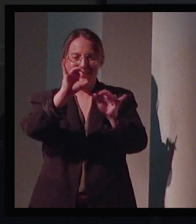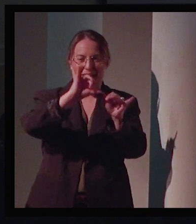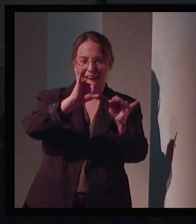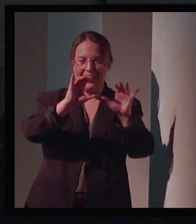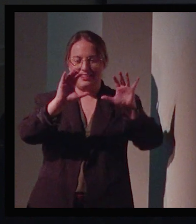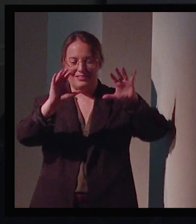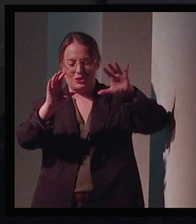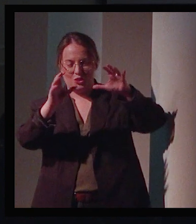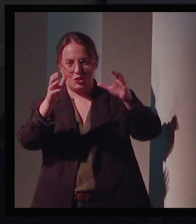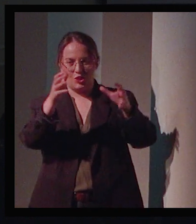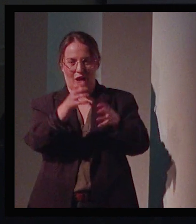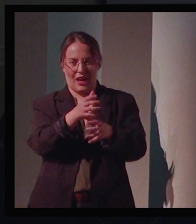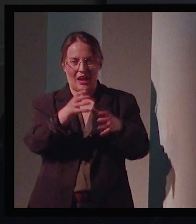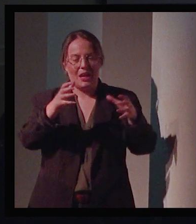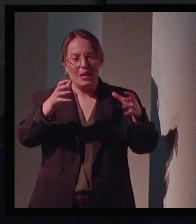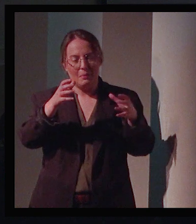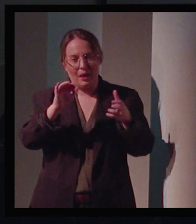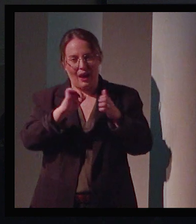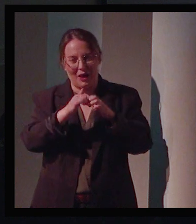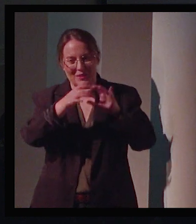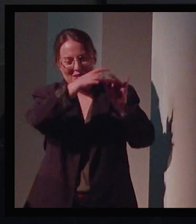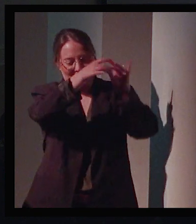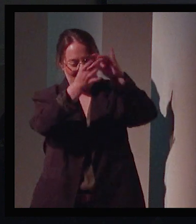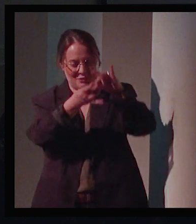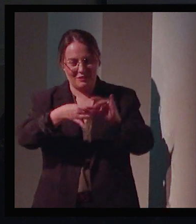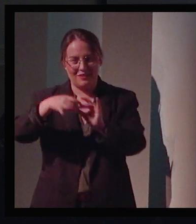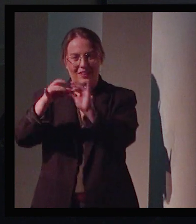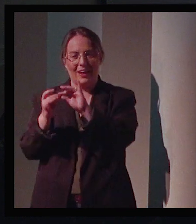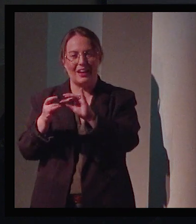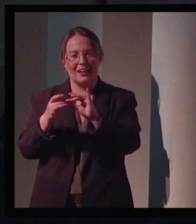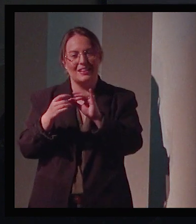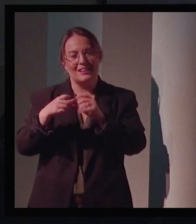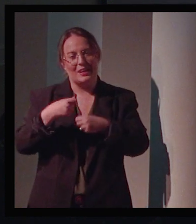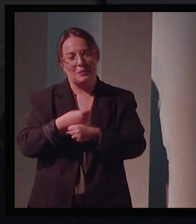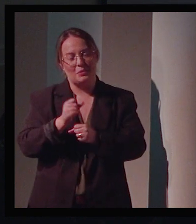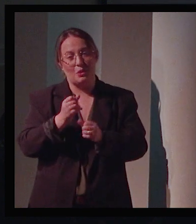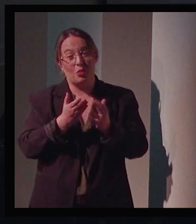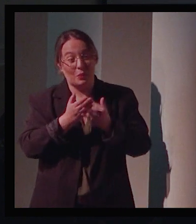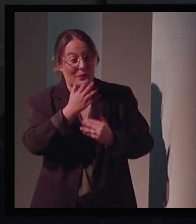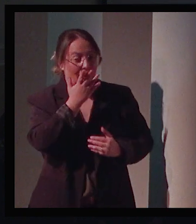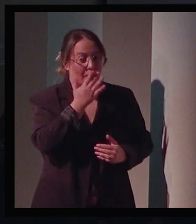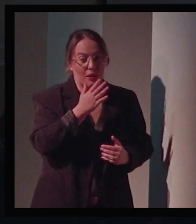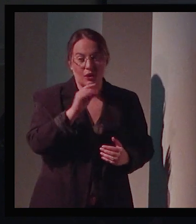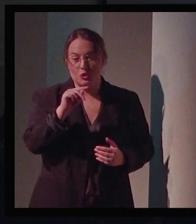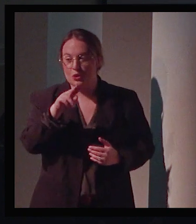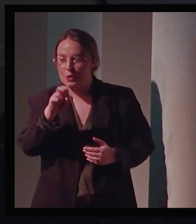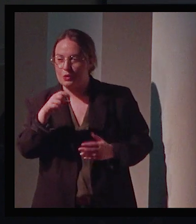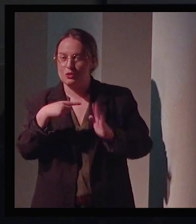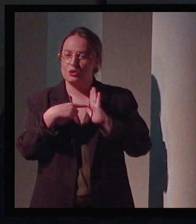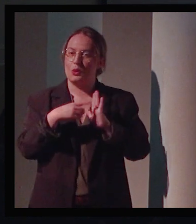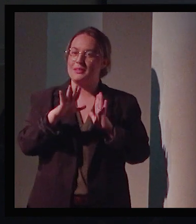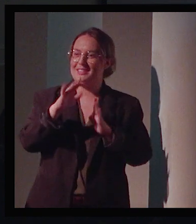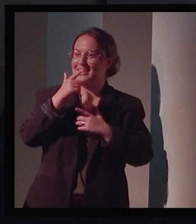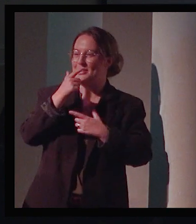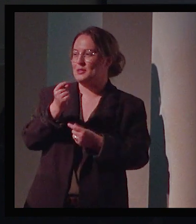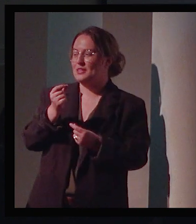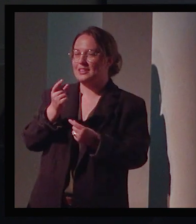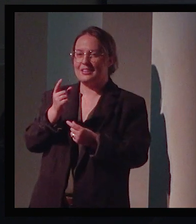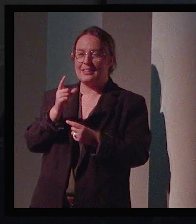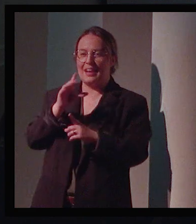he unifies a composition like this through color and tone reveals his interest in capturing his